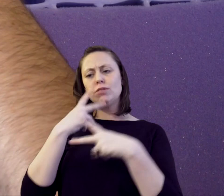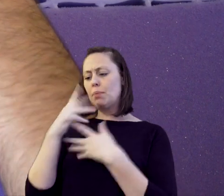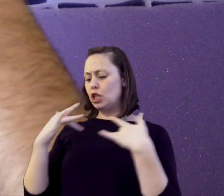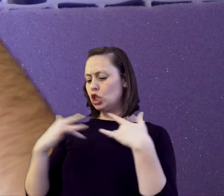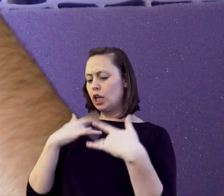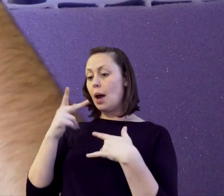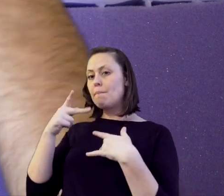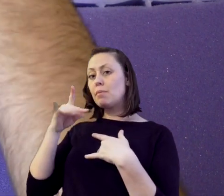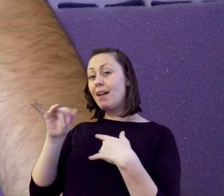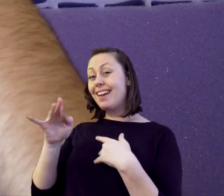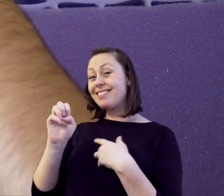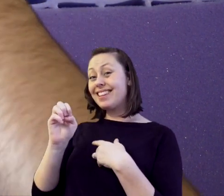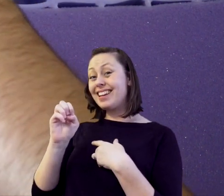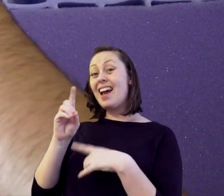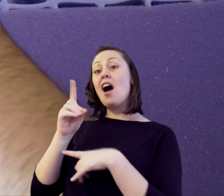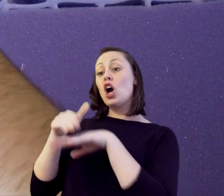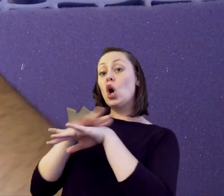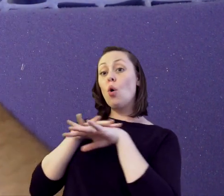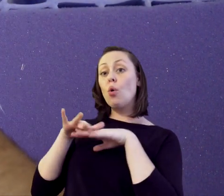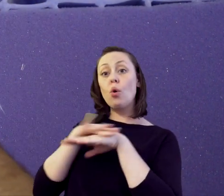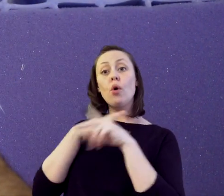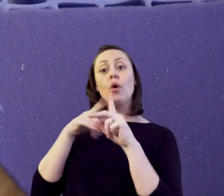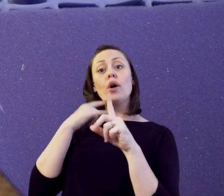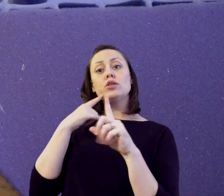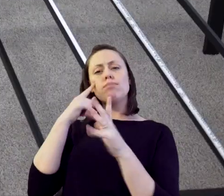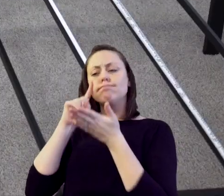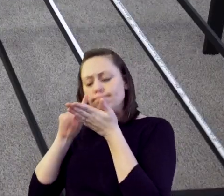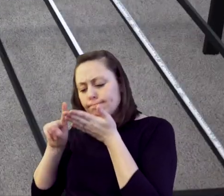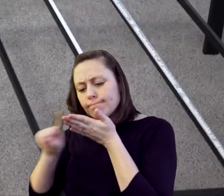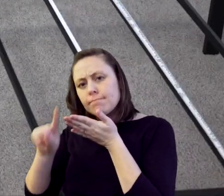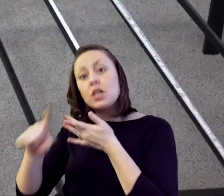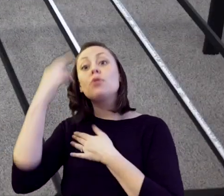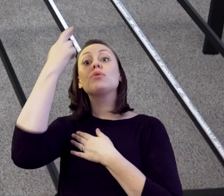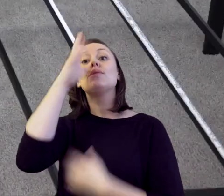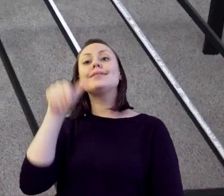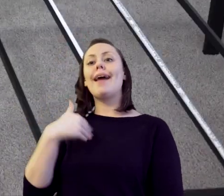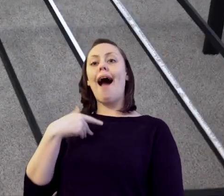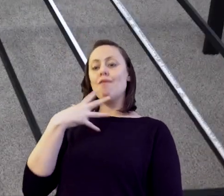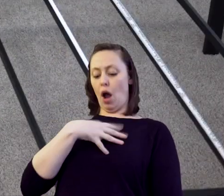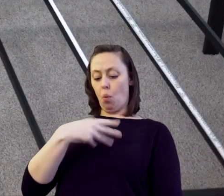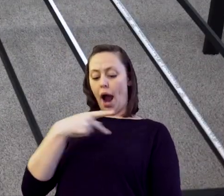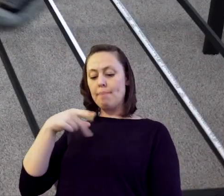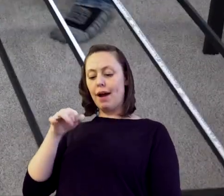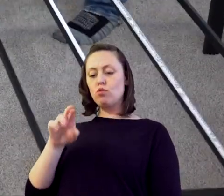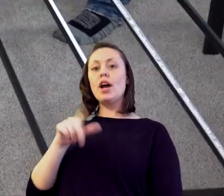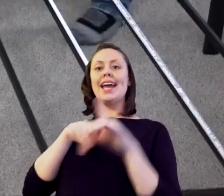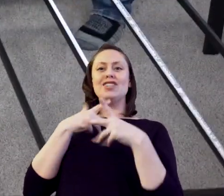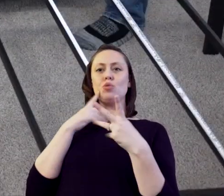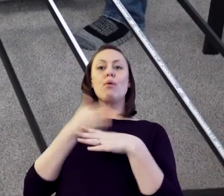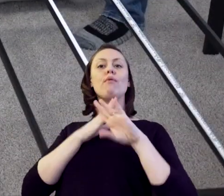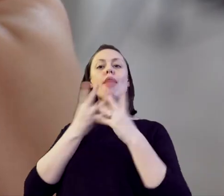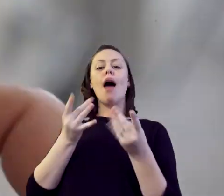polyethylene copolymer powder coating, so I had to do some digging. So the main purpose of the white powder is to stop the purple